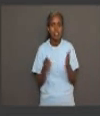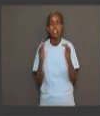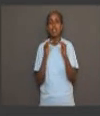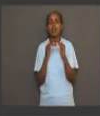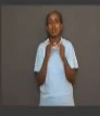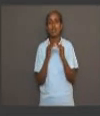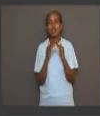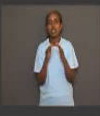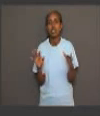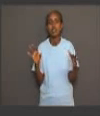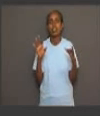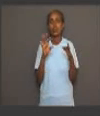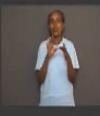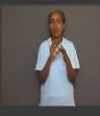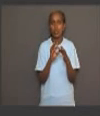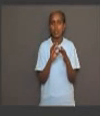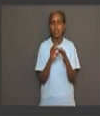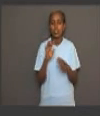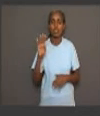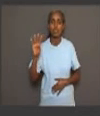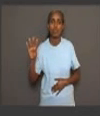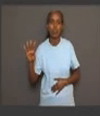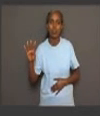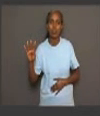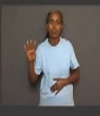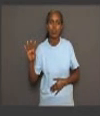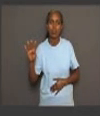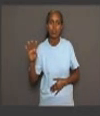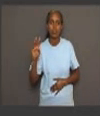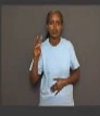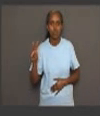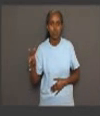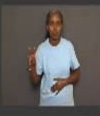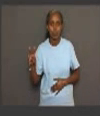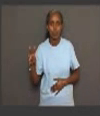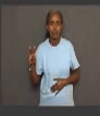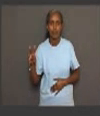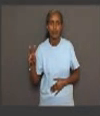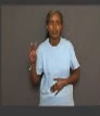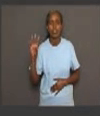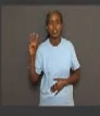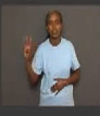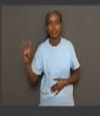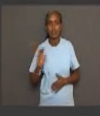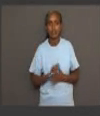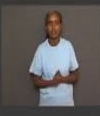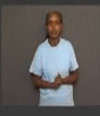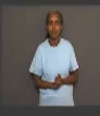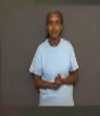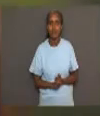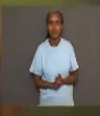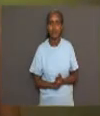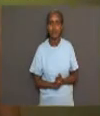This equals the coordinates 4, 2,